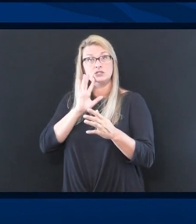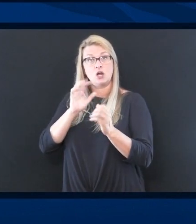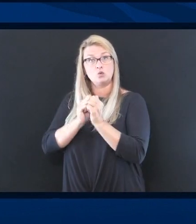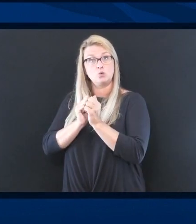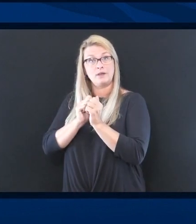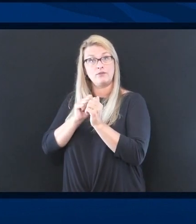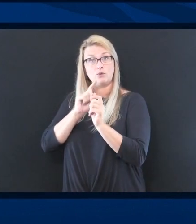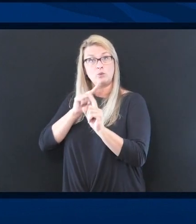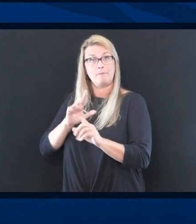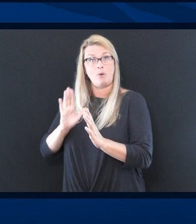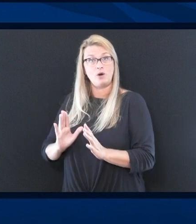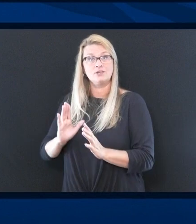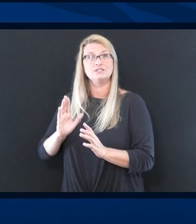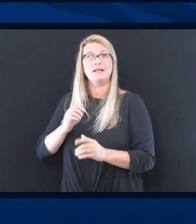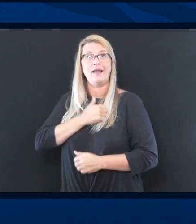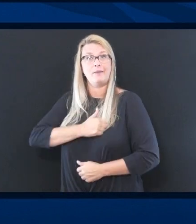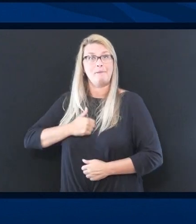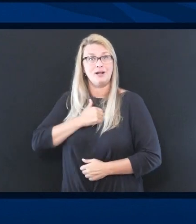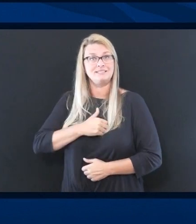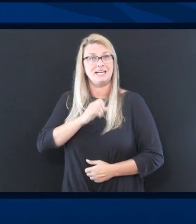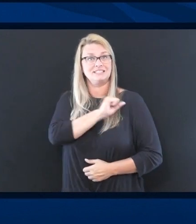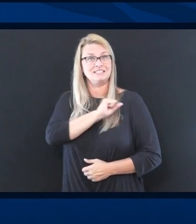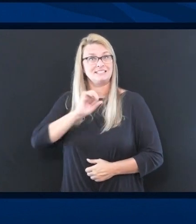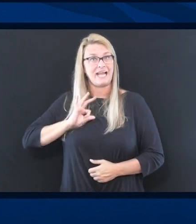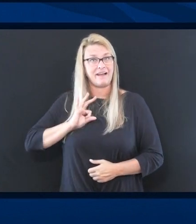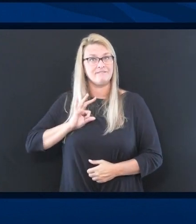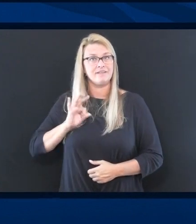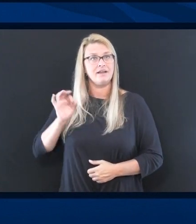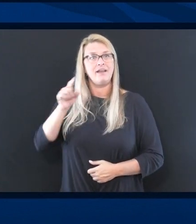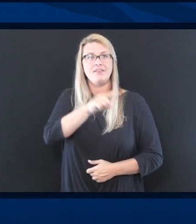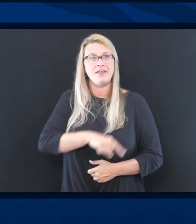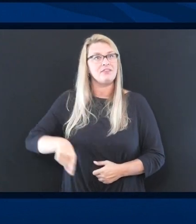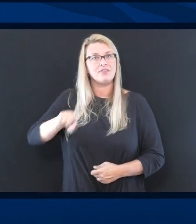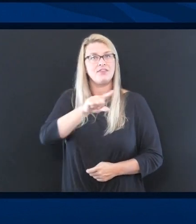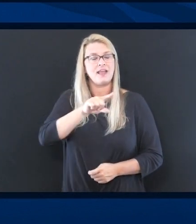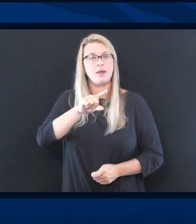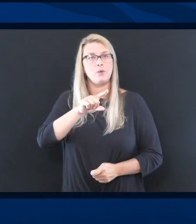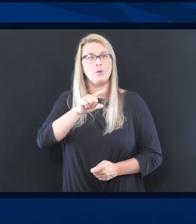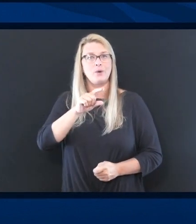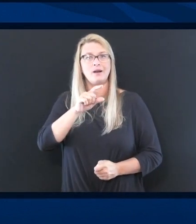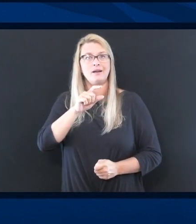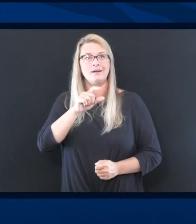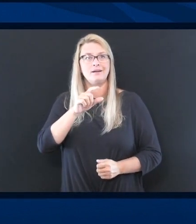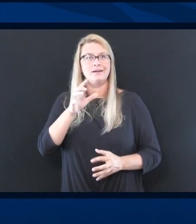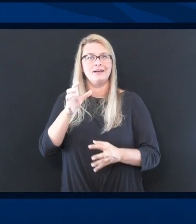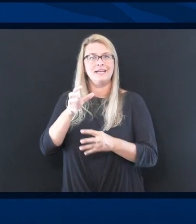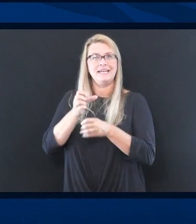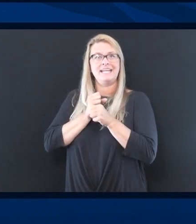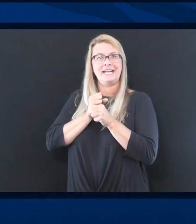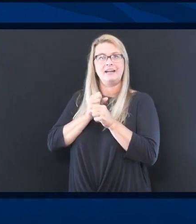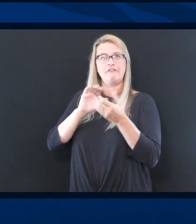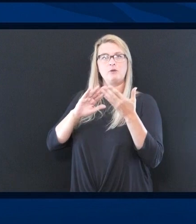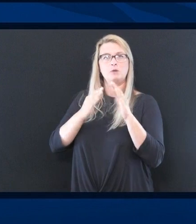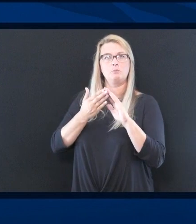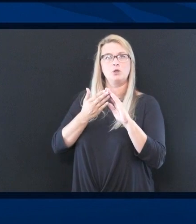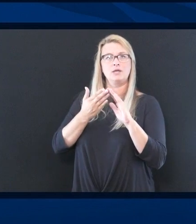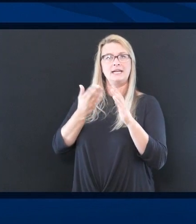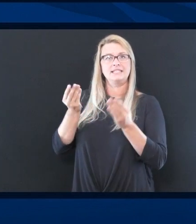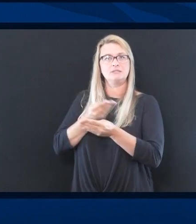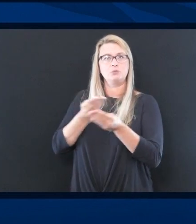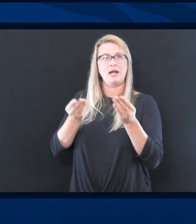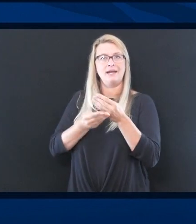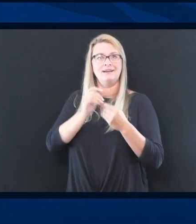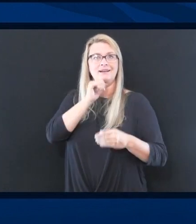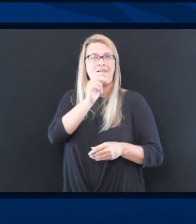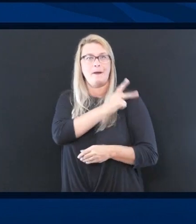day and apologized to his staff because he had intimated that they were getting the virus from community spread and not patients,